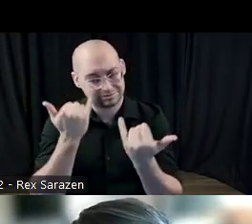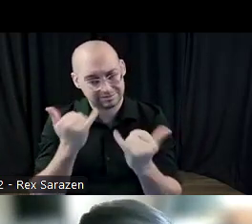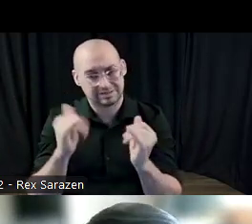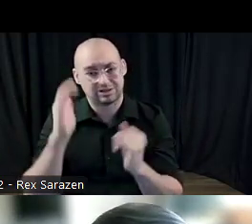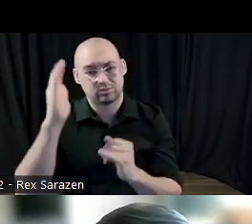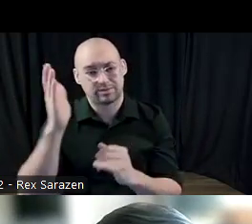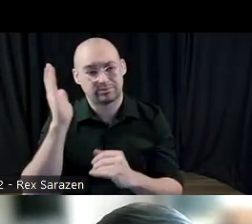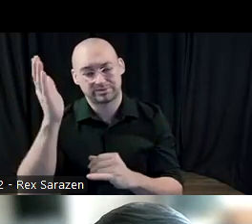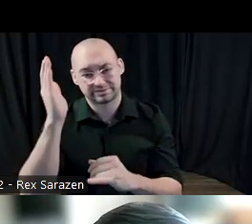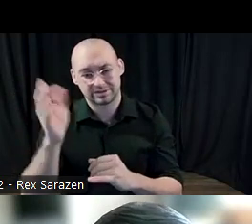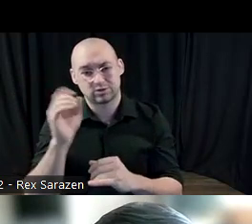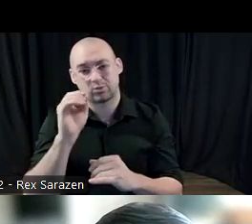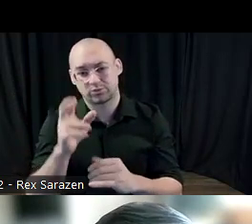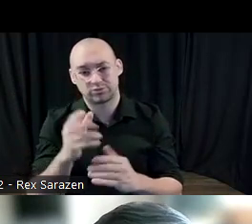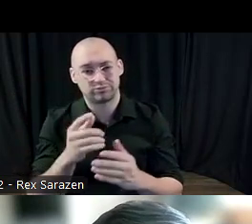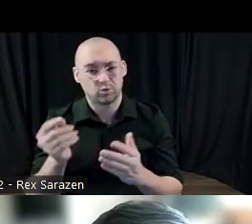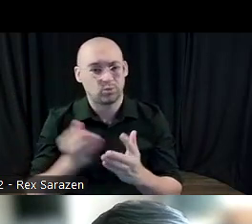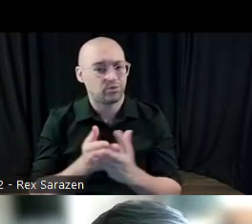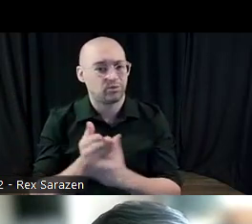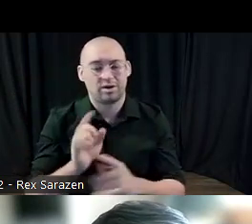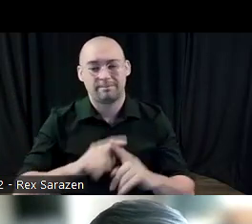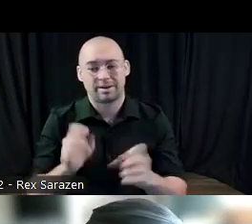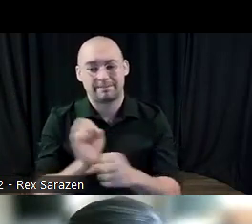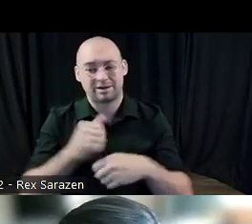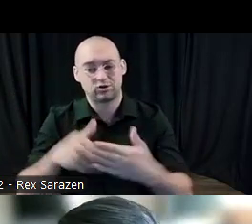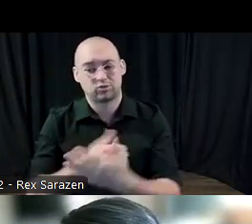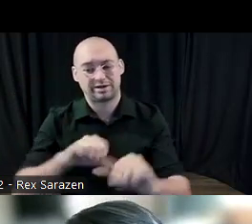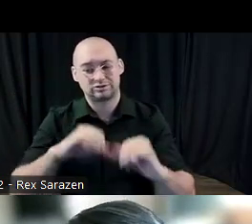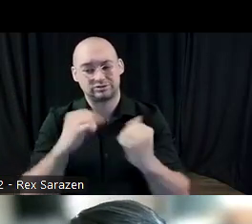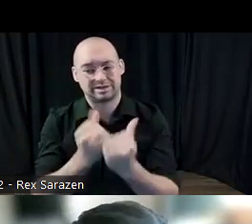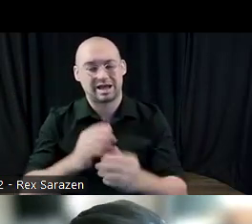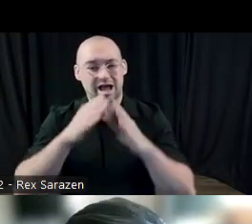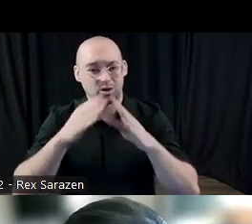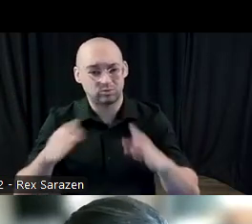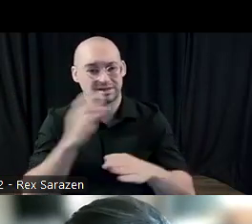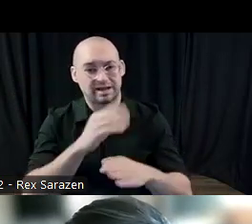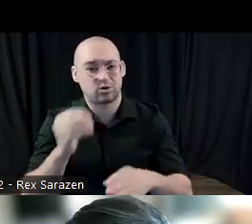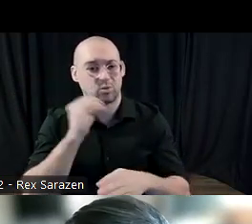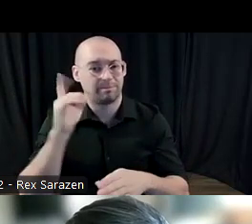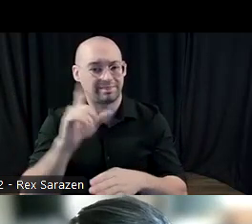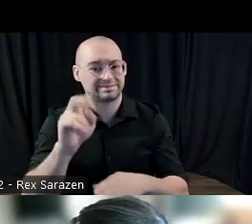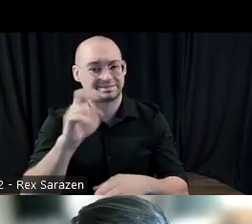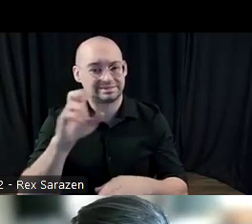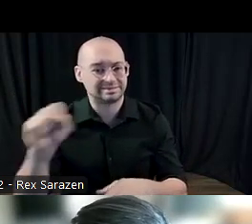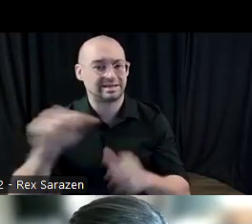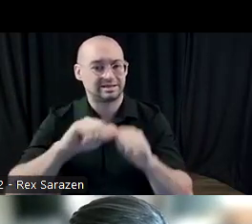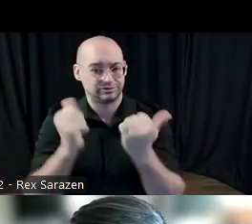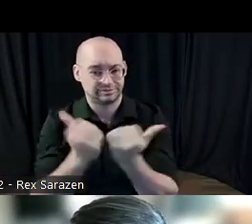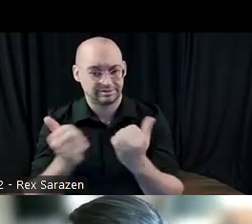through with this, but it's the creation of a new agency, a housing and homelessness agency.